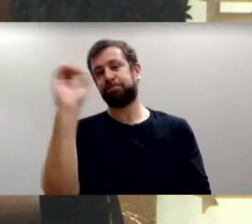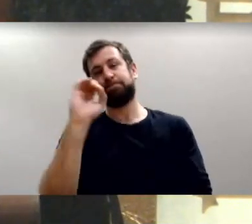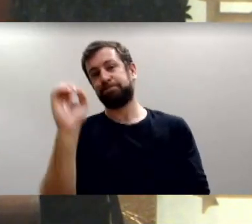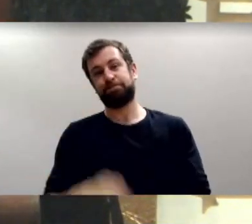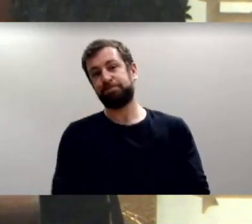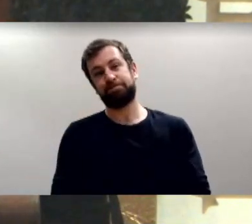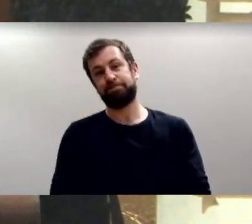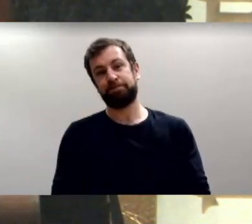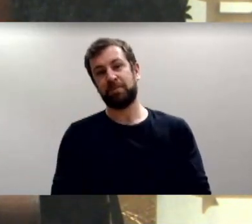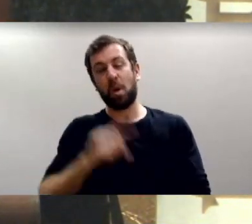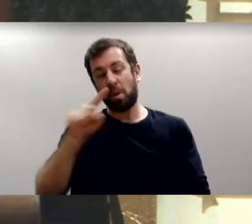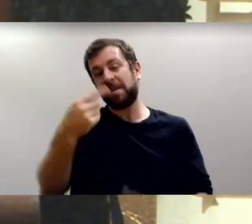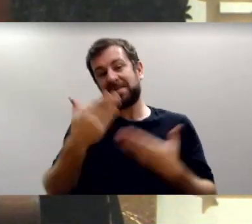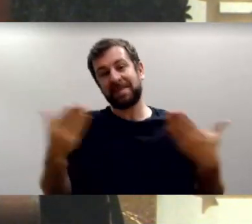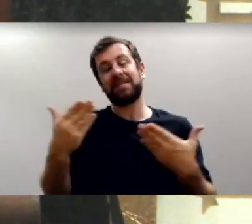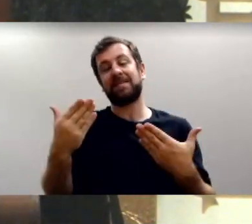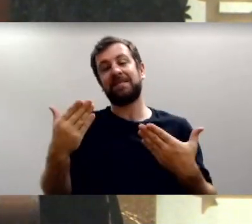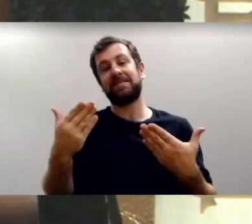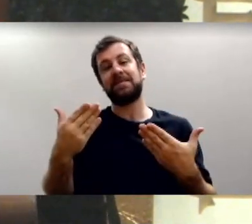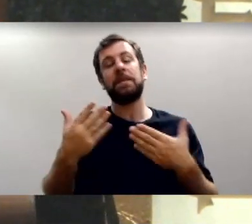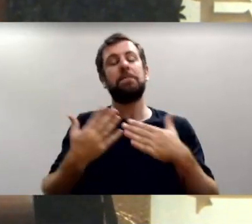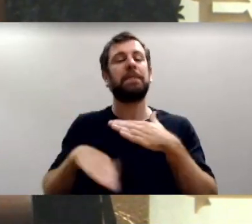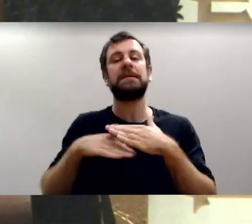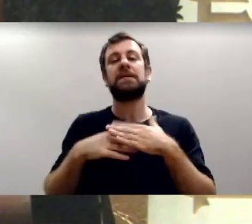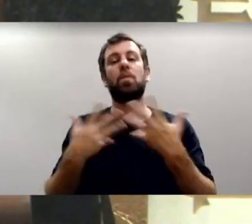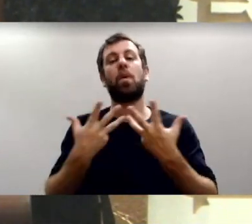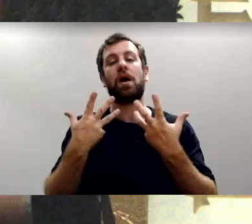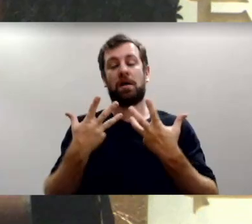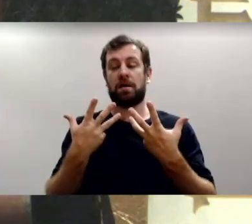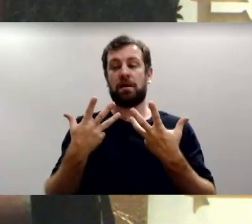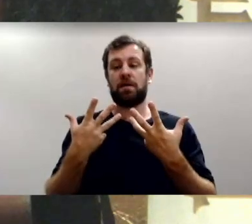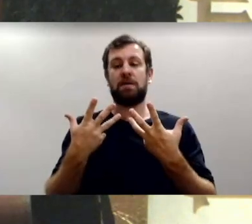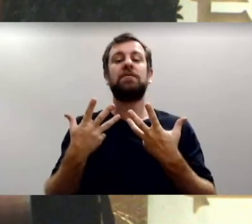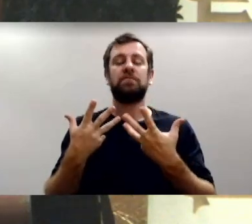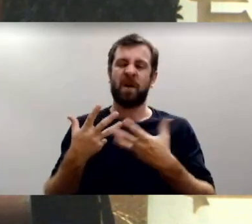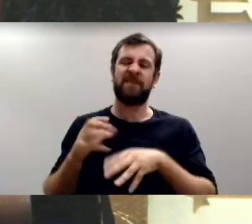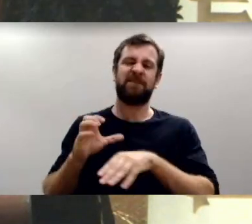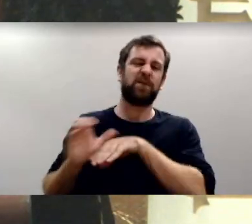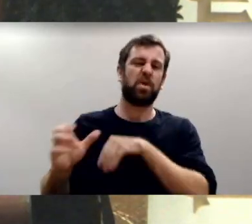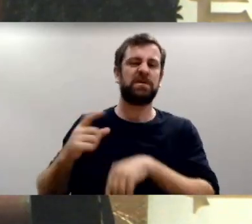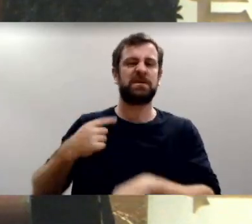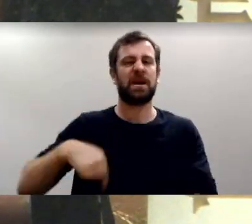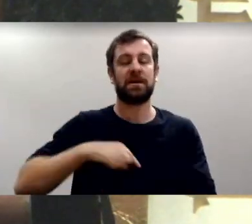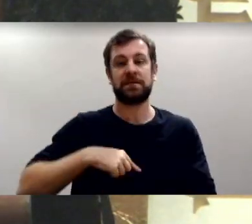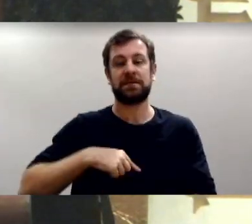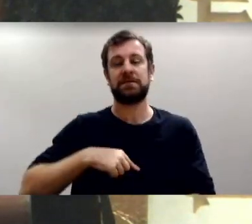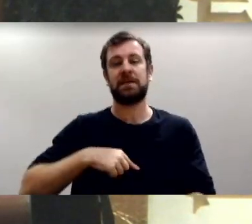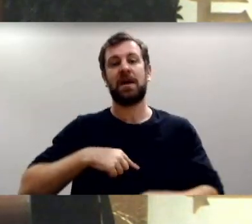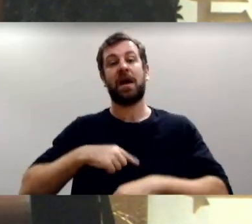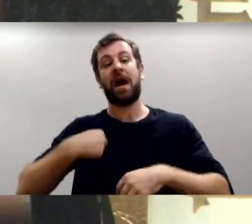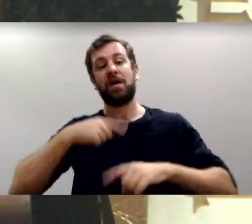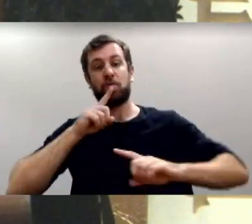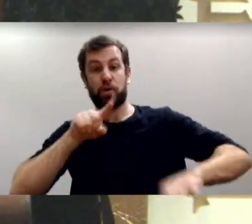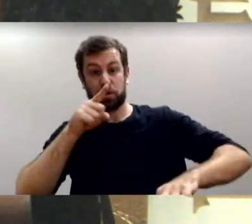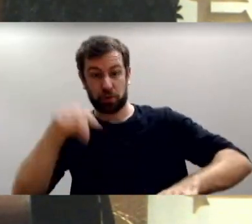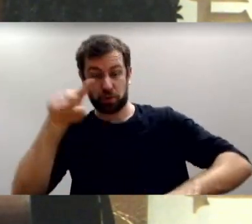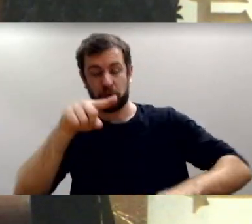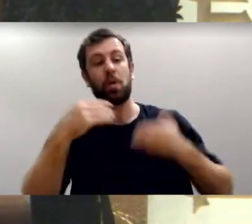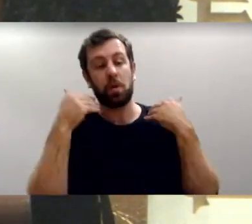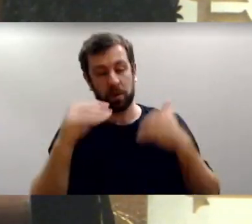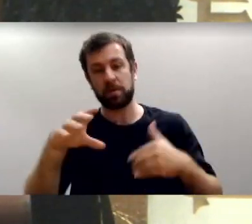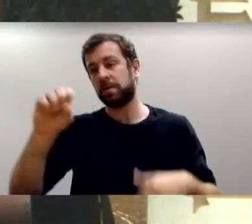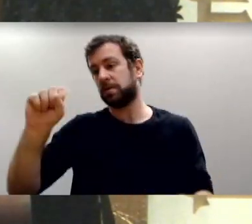that he basically wanted to force us that I given you the order for salat, to know the method